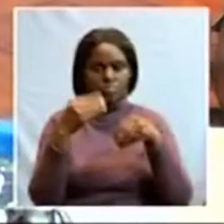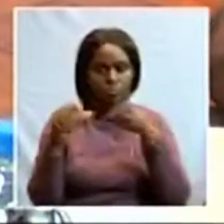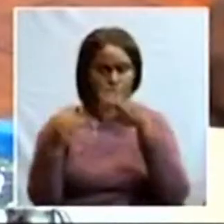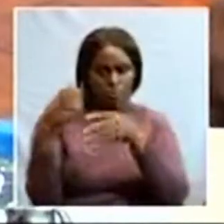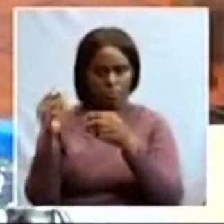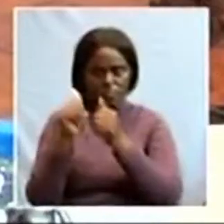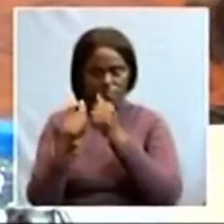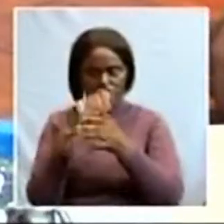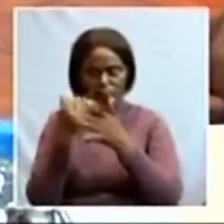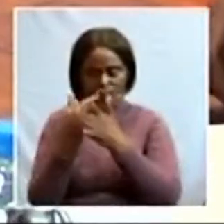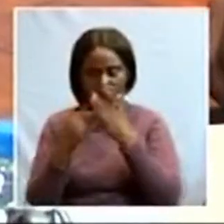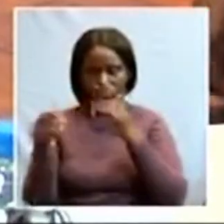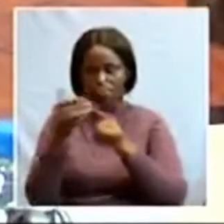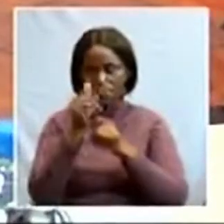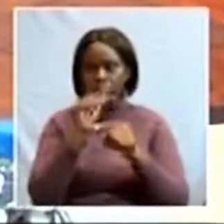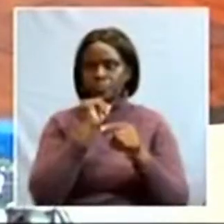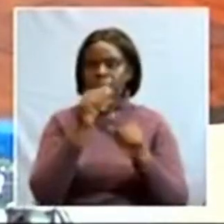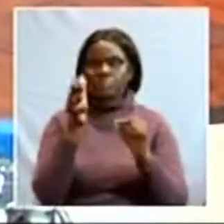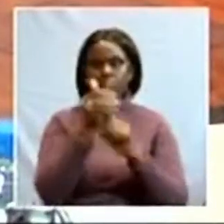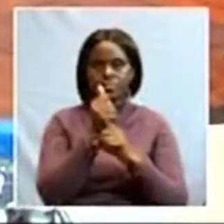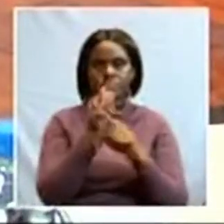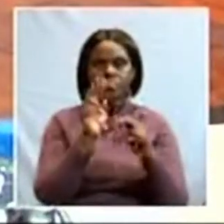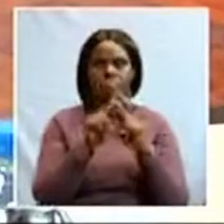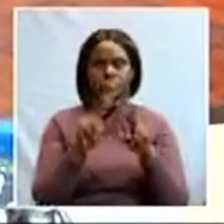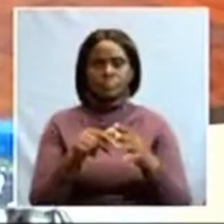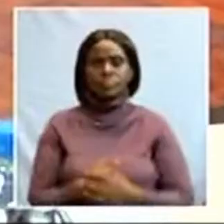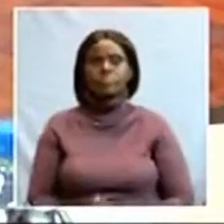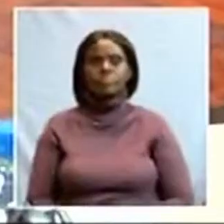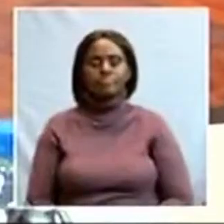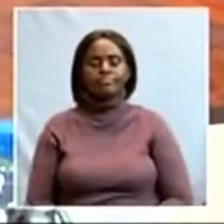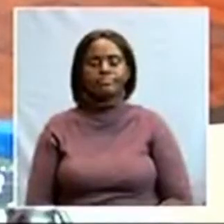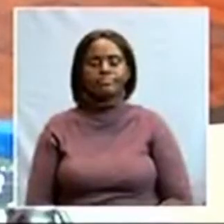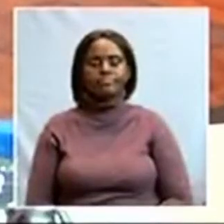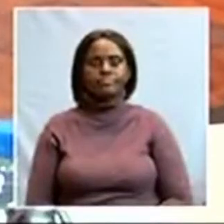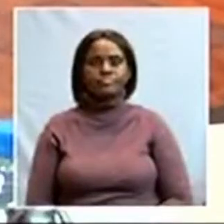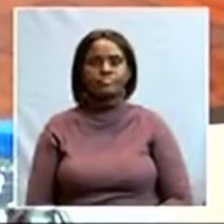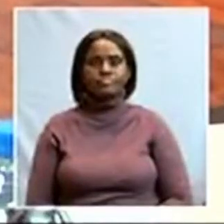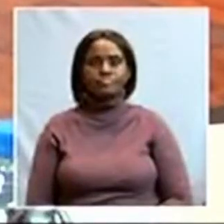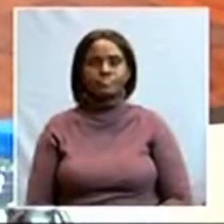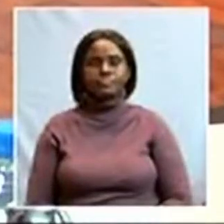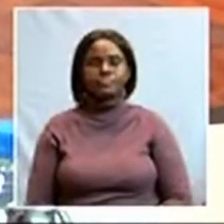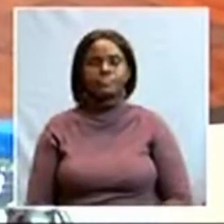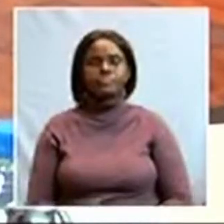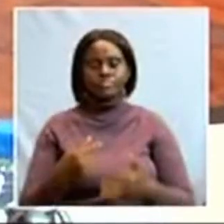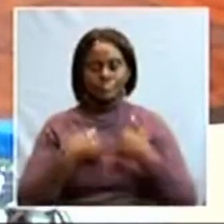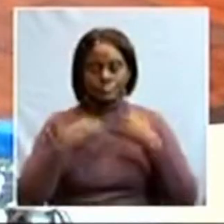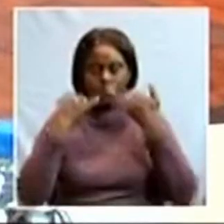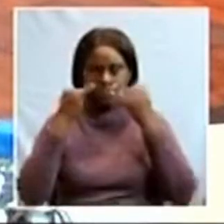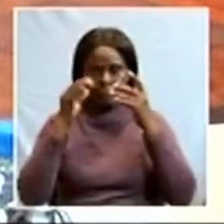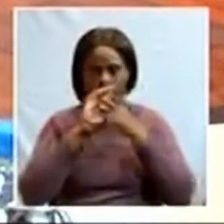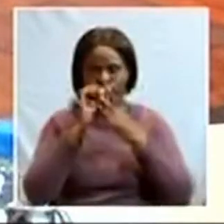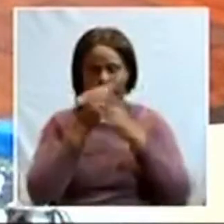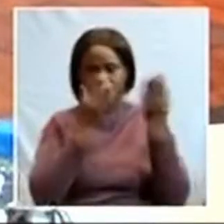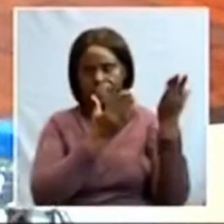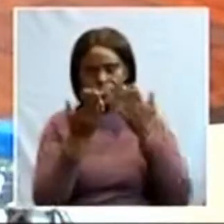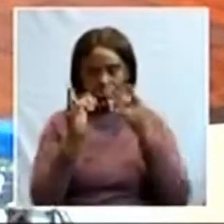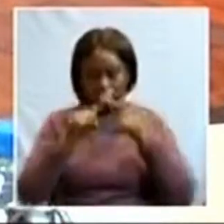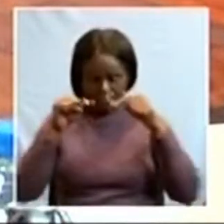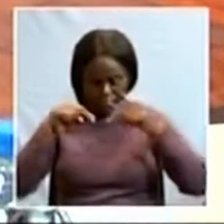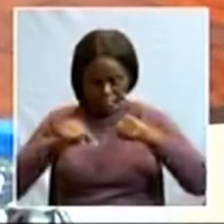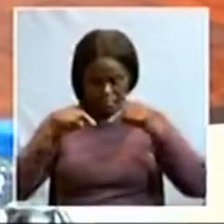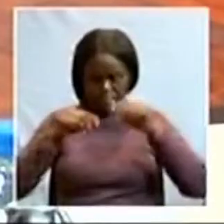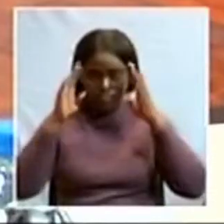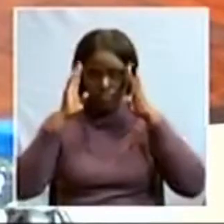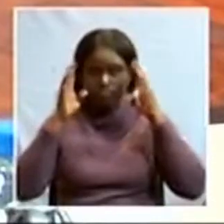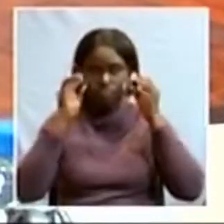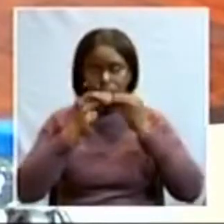deliverables which were achieved or not achieved, Chair, I'd like to mention or to bring to this